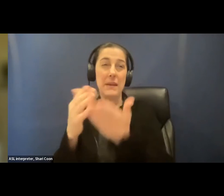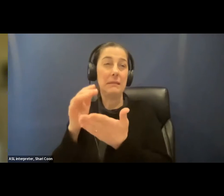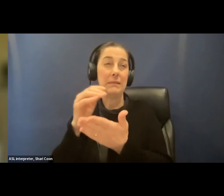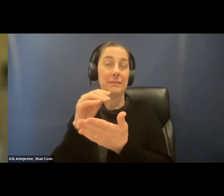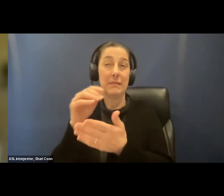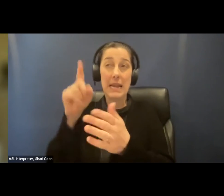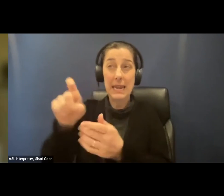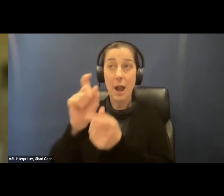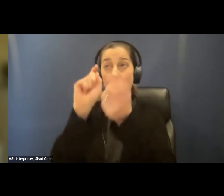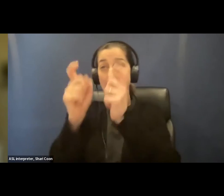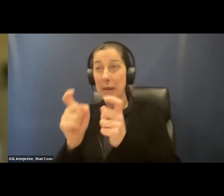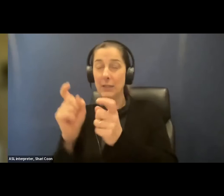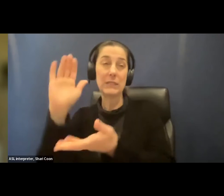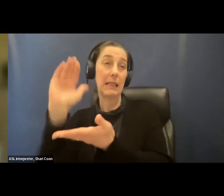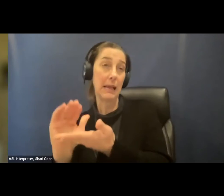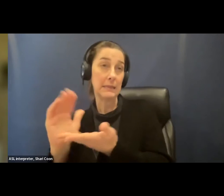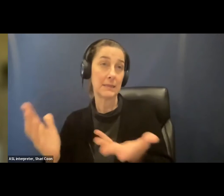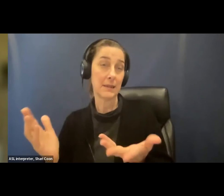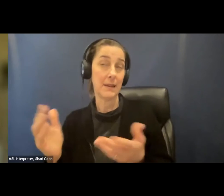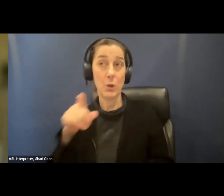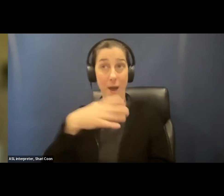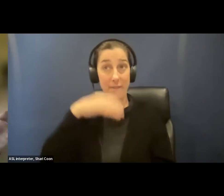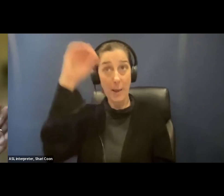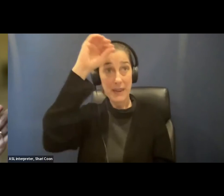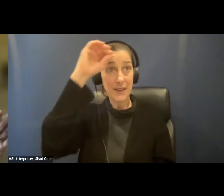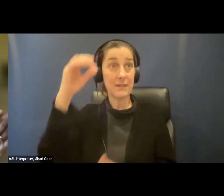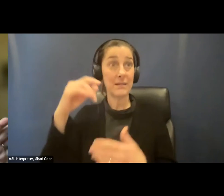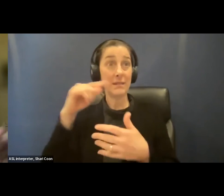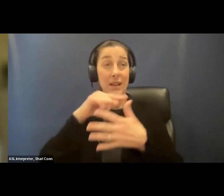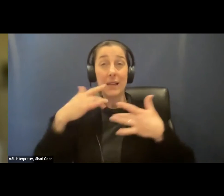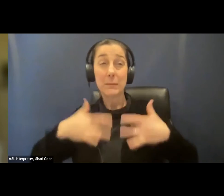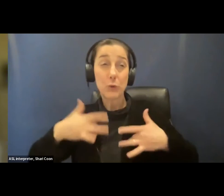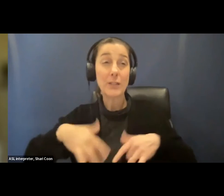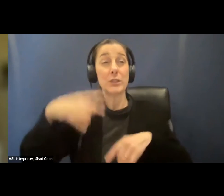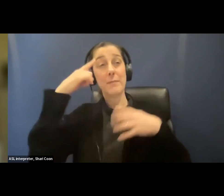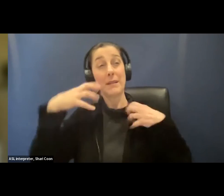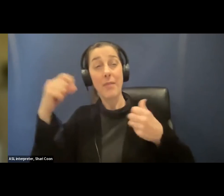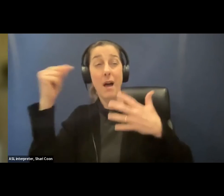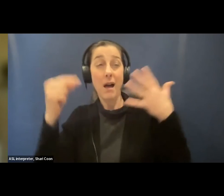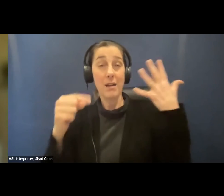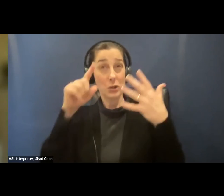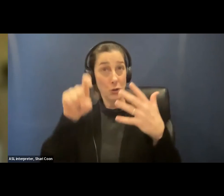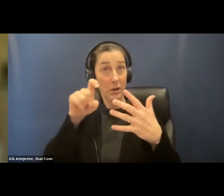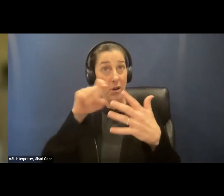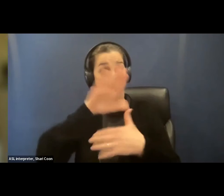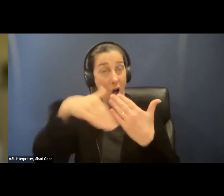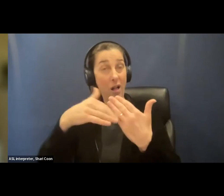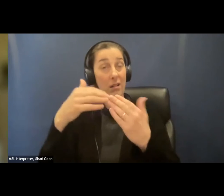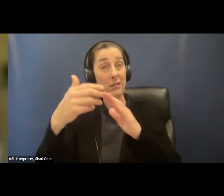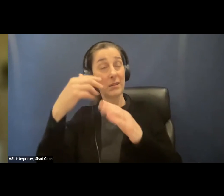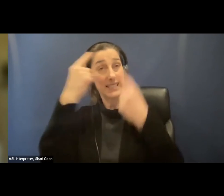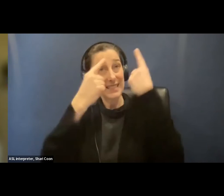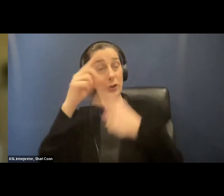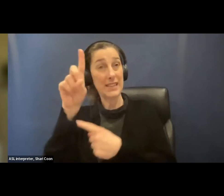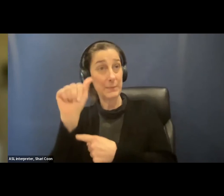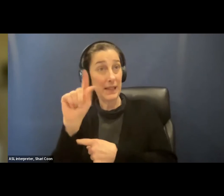disability? Yeah, this is a totally personal choice. I think they all should be considered disabilities.